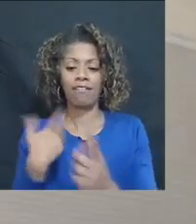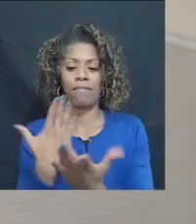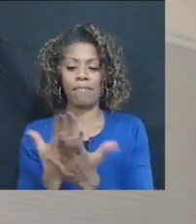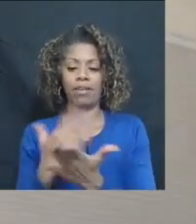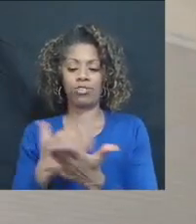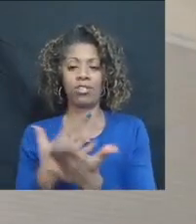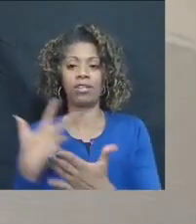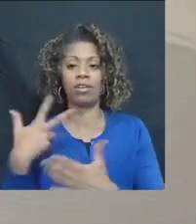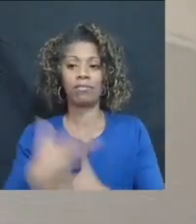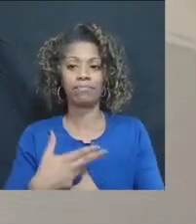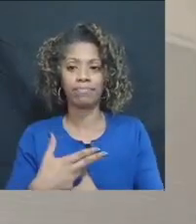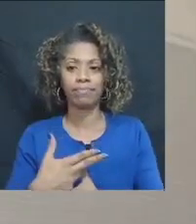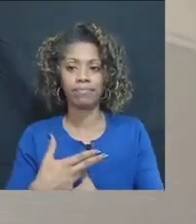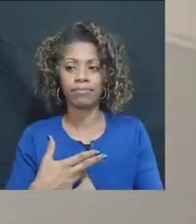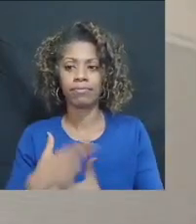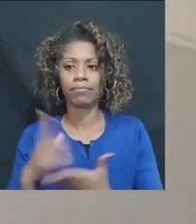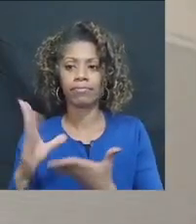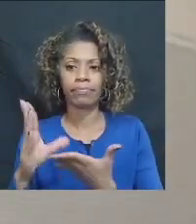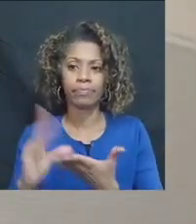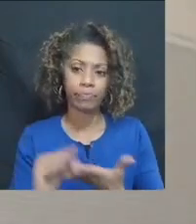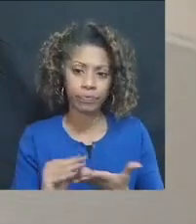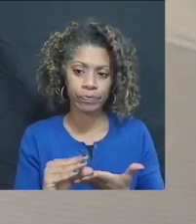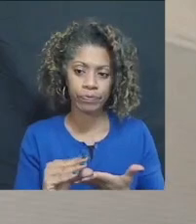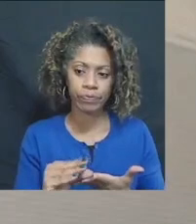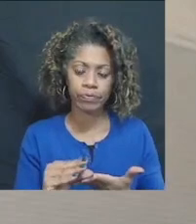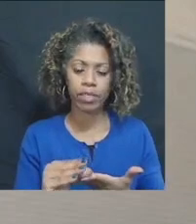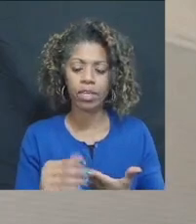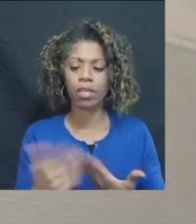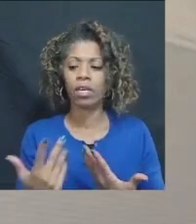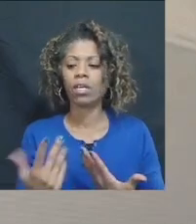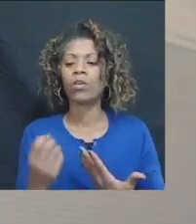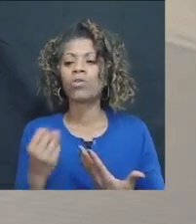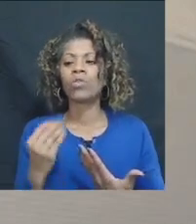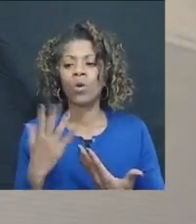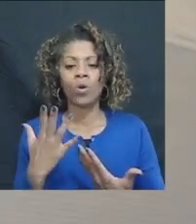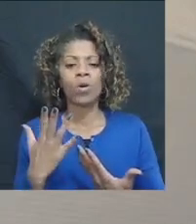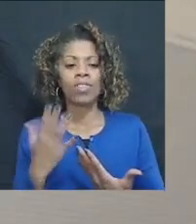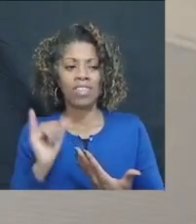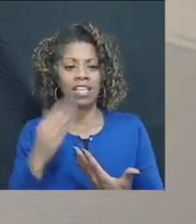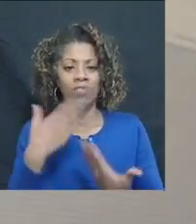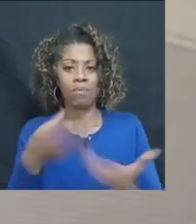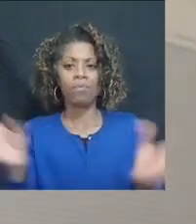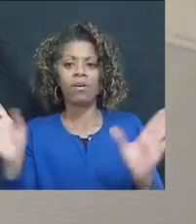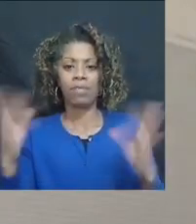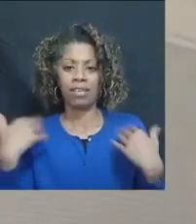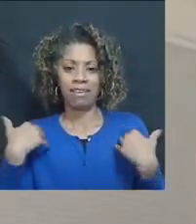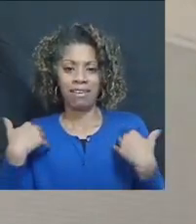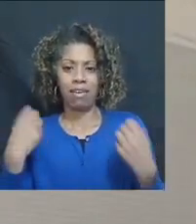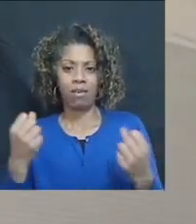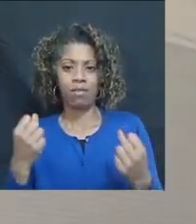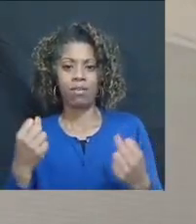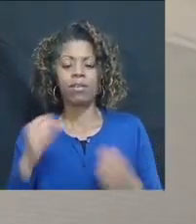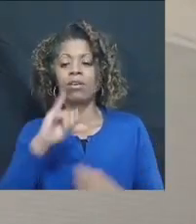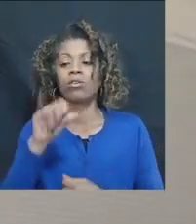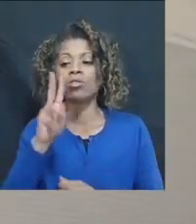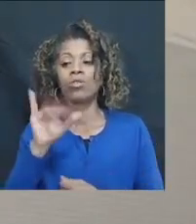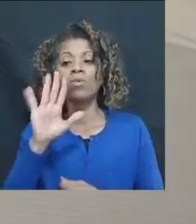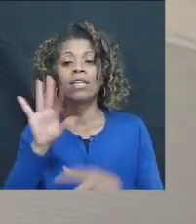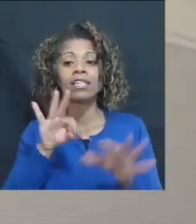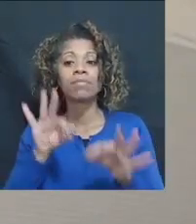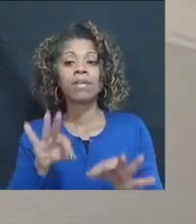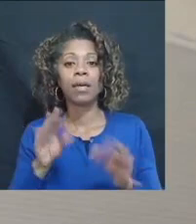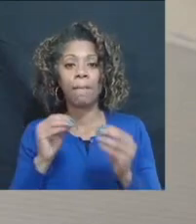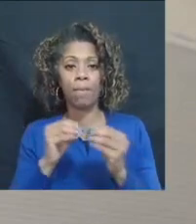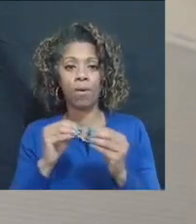needs of public health are just absolutely great. Judy will tell you a little bit more, but the CDC Foundation, even though we